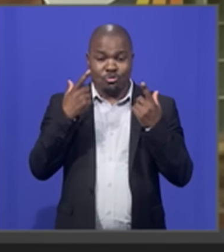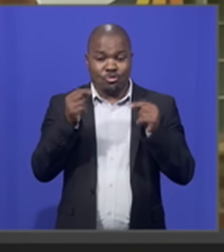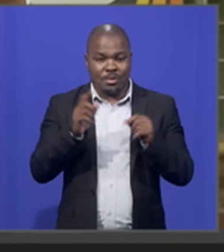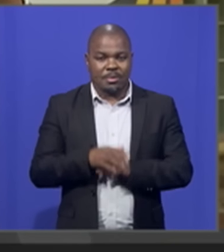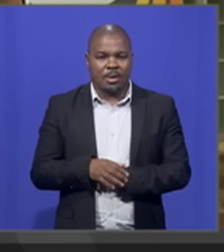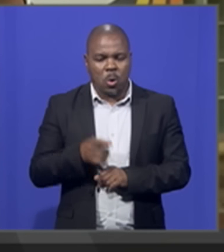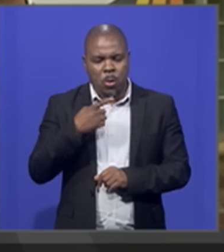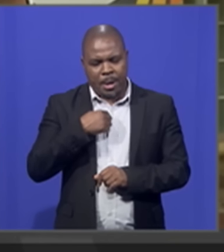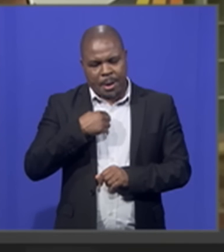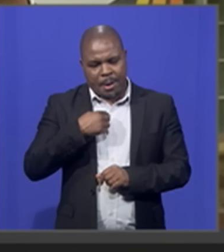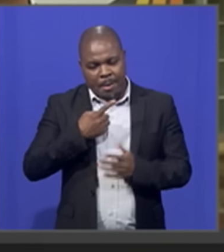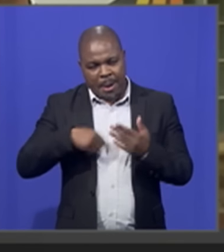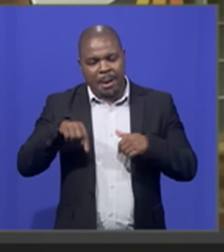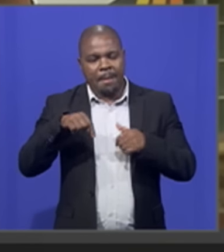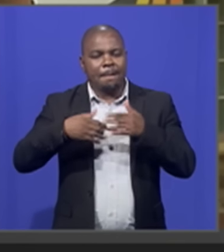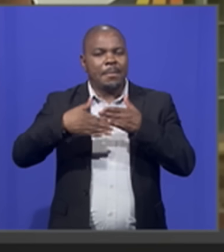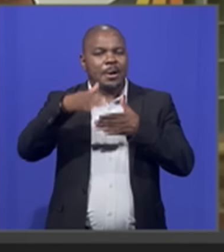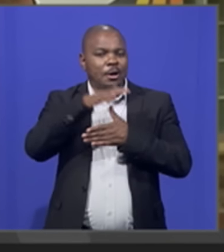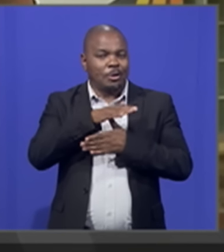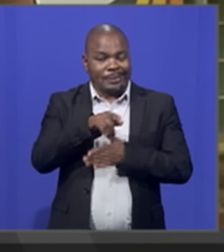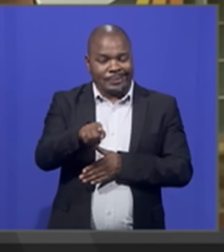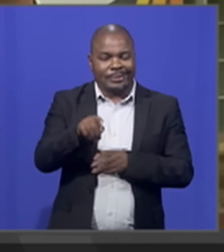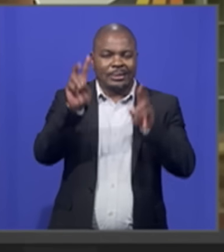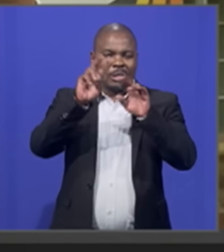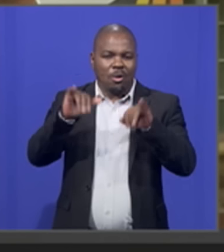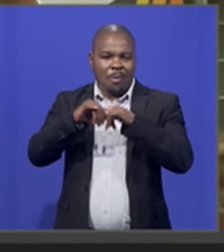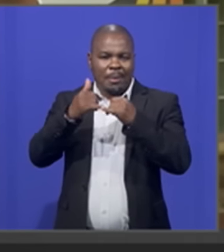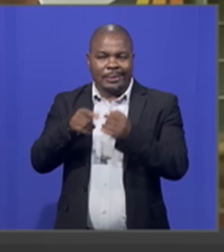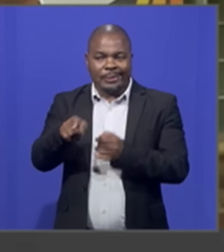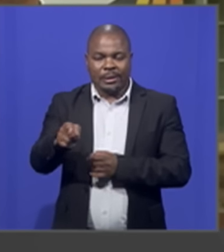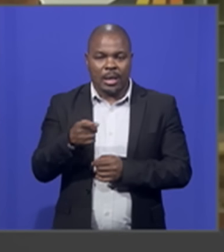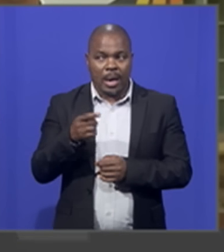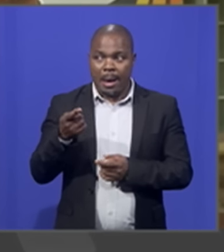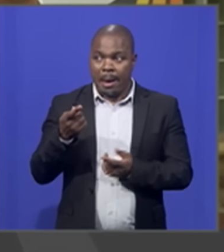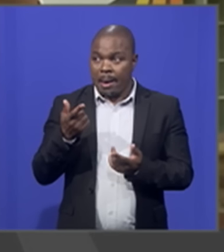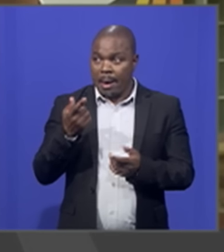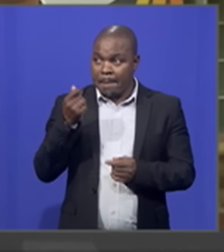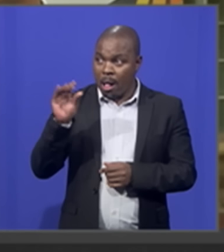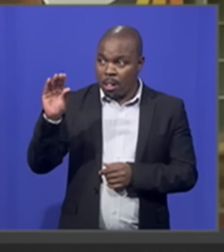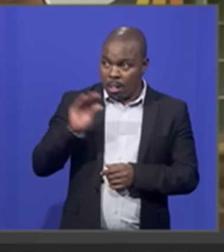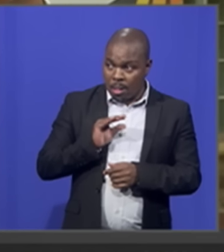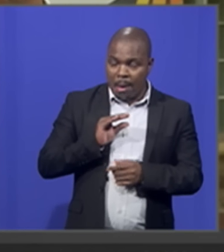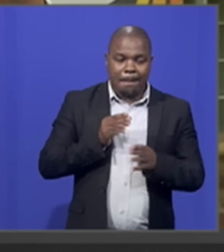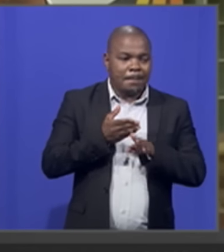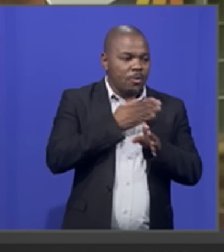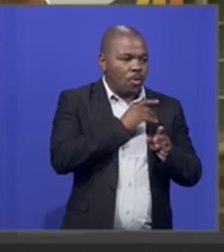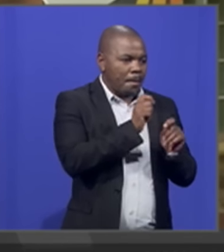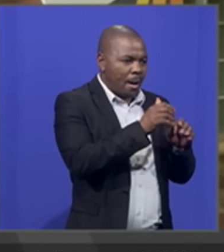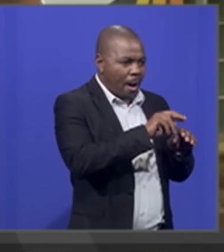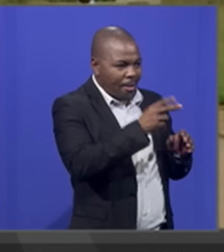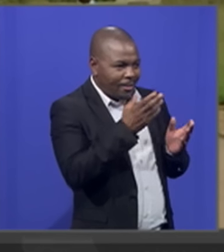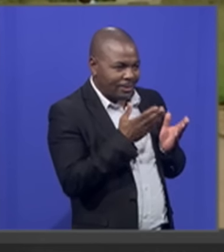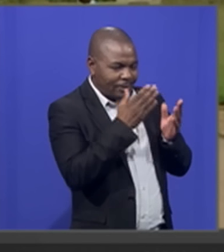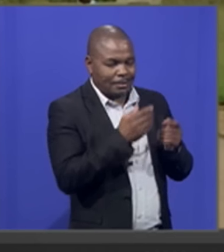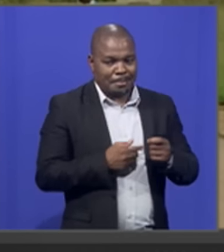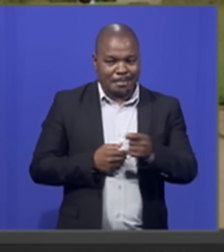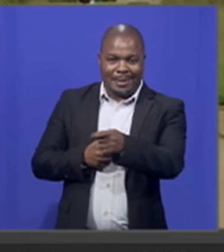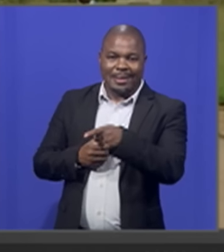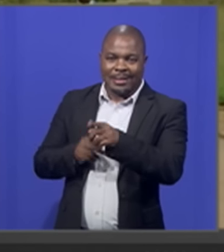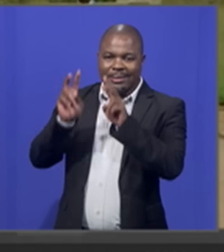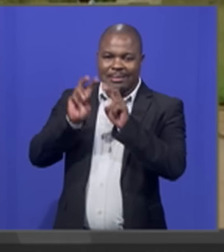to prioritize the Eskom debt. Each time we get money, before we use it for any other services. Le